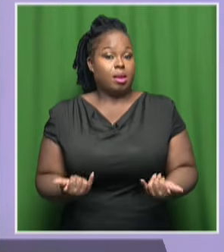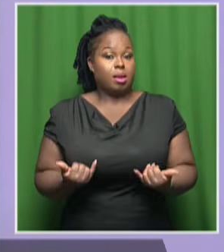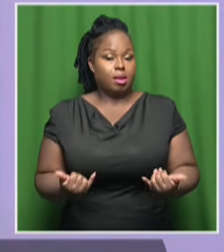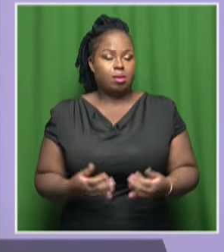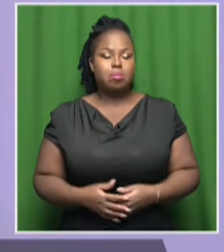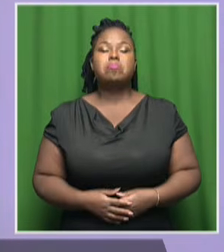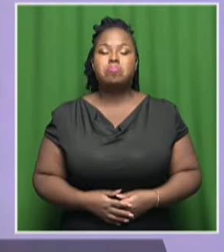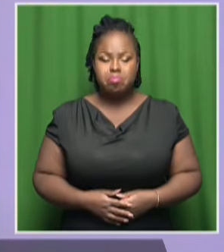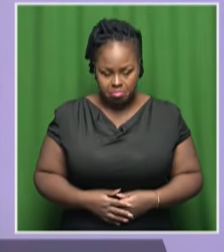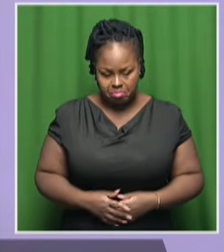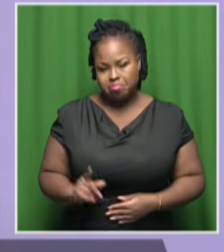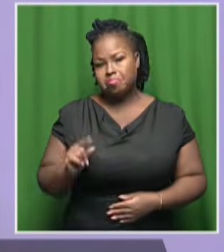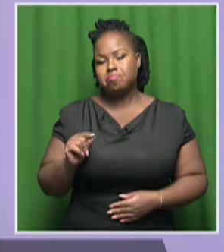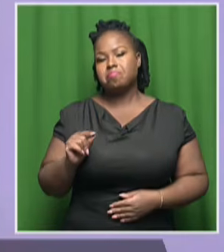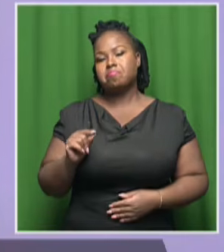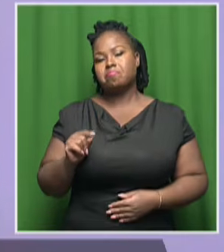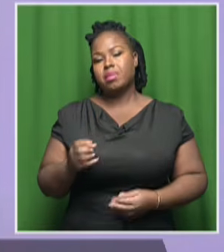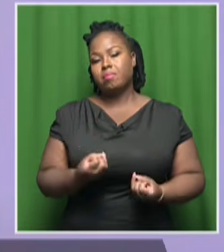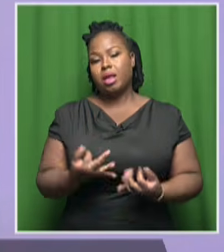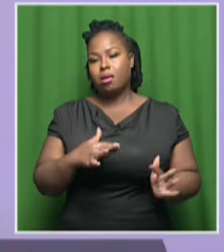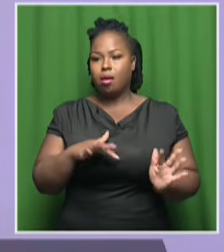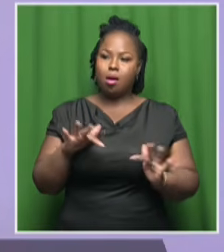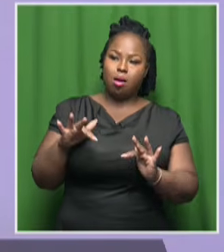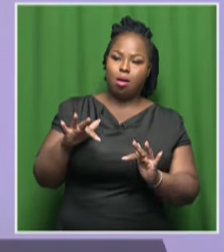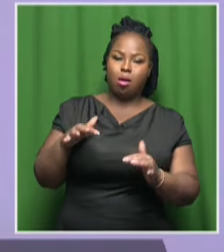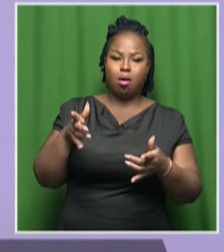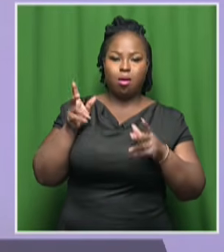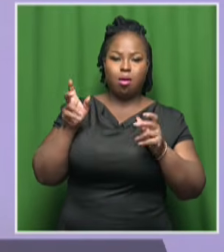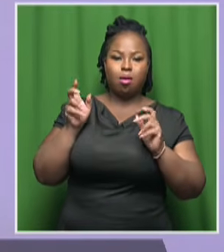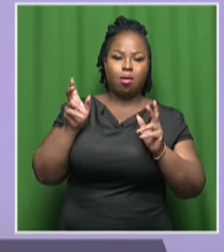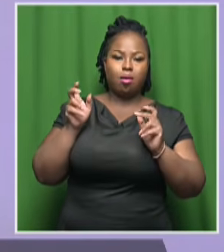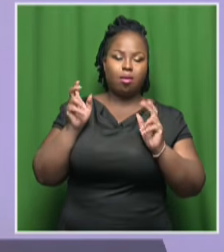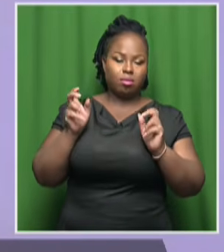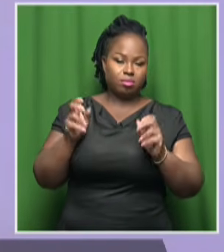This certainly is going to be one that I think many South Africans are going to want to